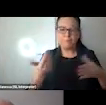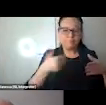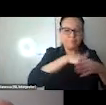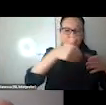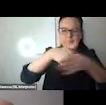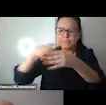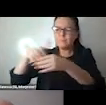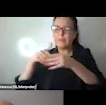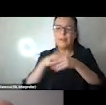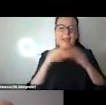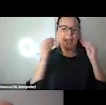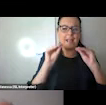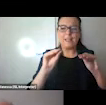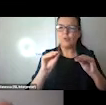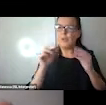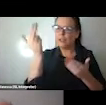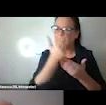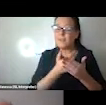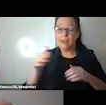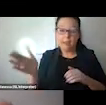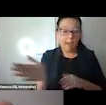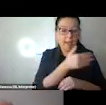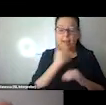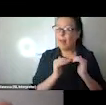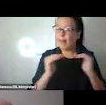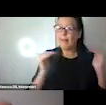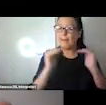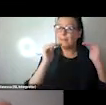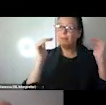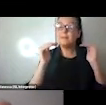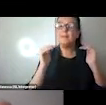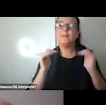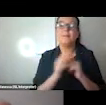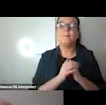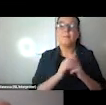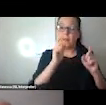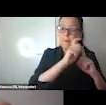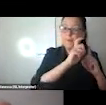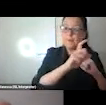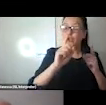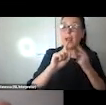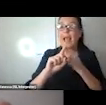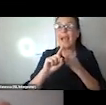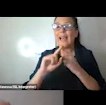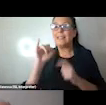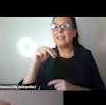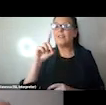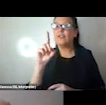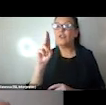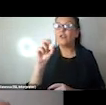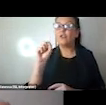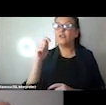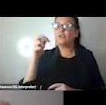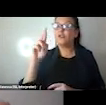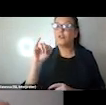levels, developing standards in professional and industrial services, and creating awareness of the benefits